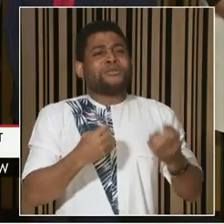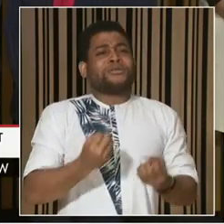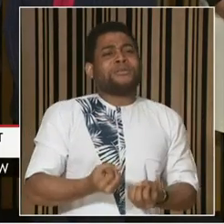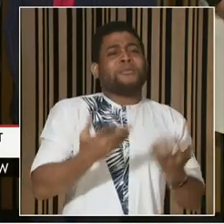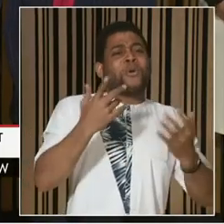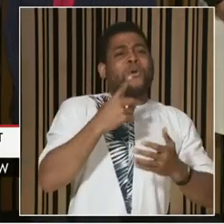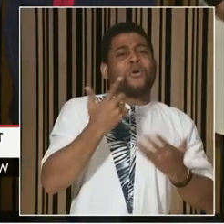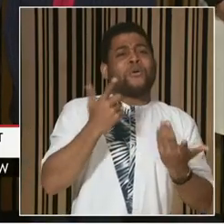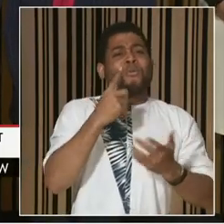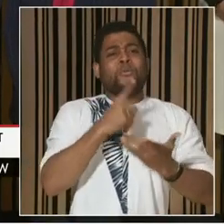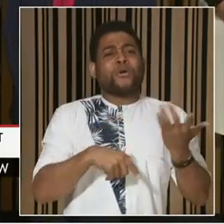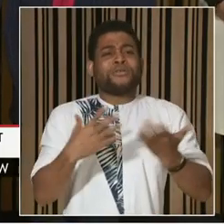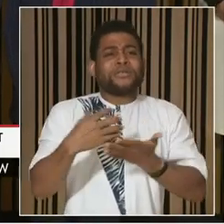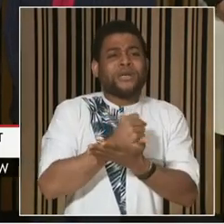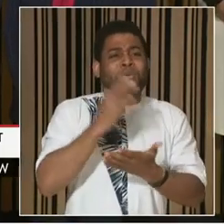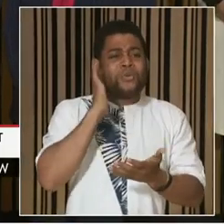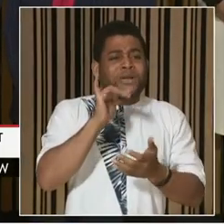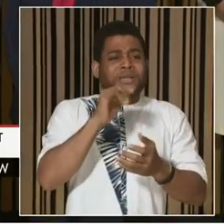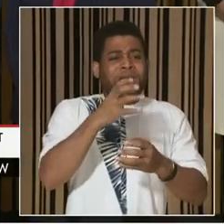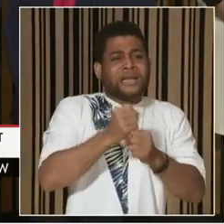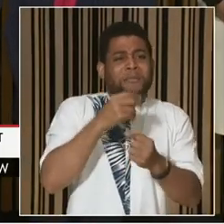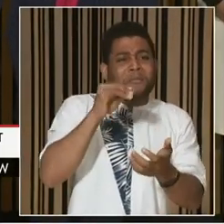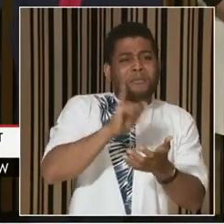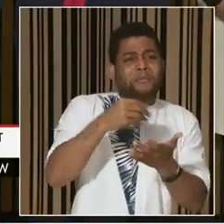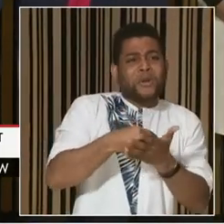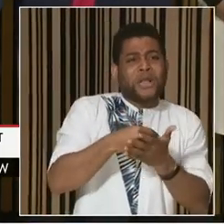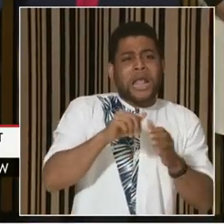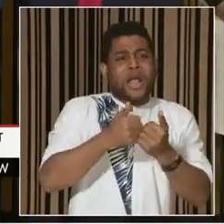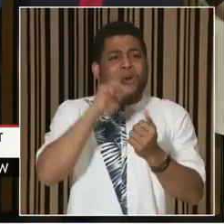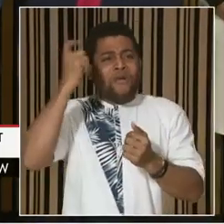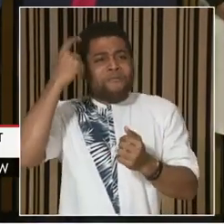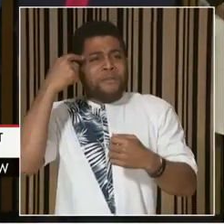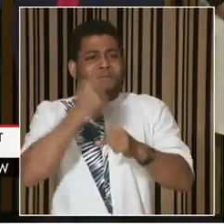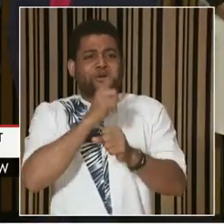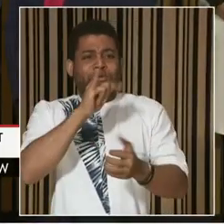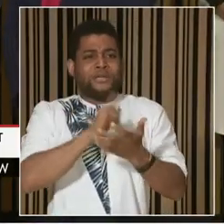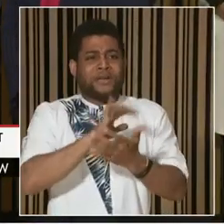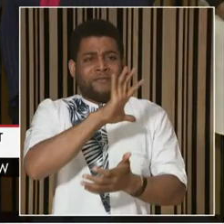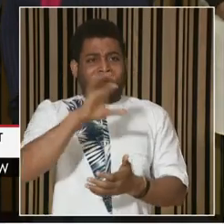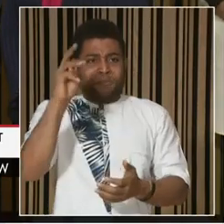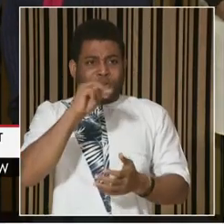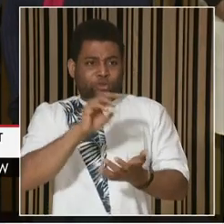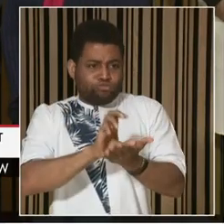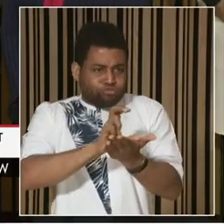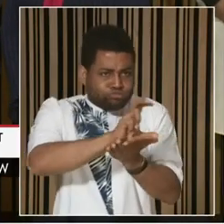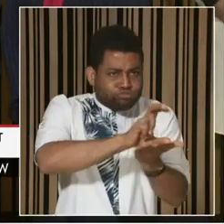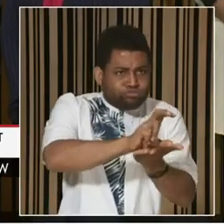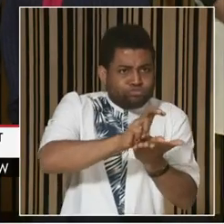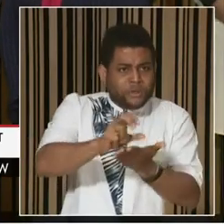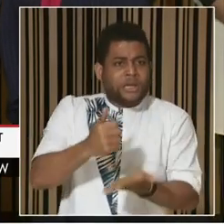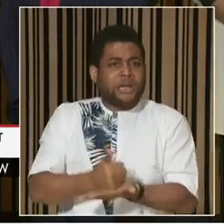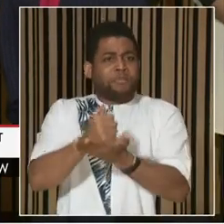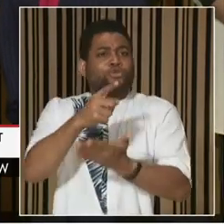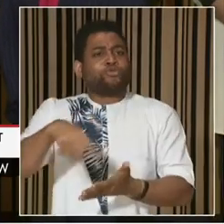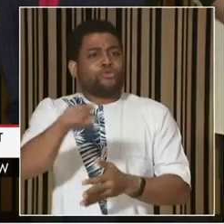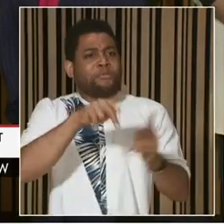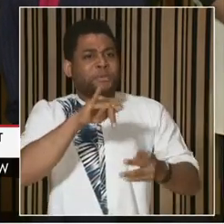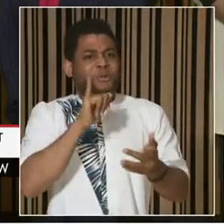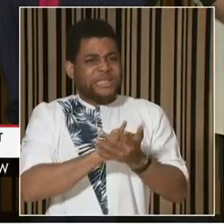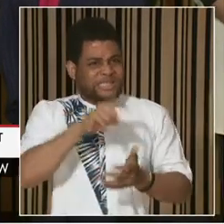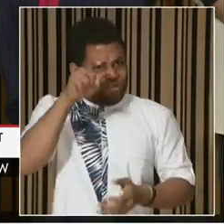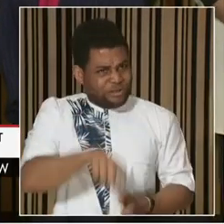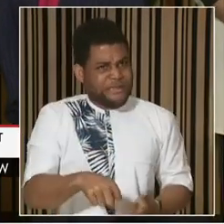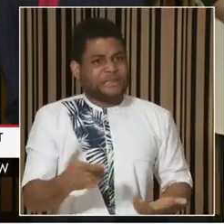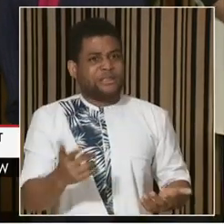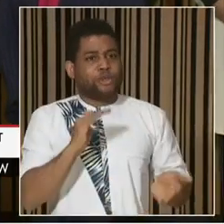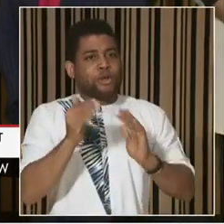So how would you ensure, or how is the government ensuring that that $500 million would go to help the people who would need it the most, given the price of housing